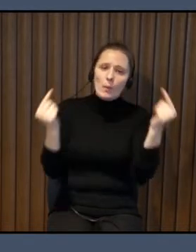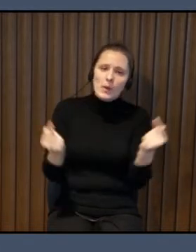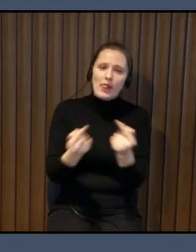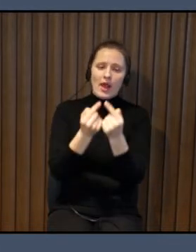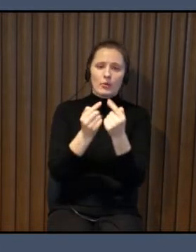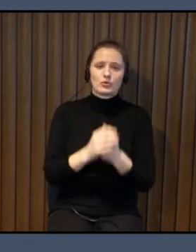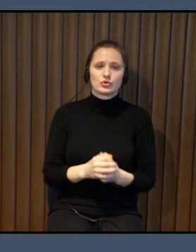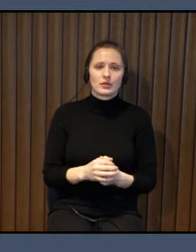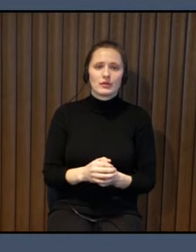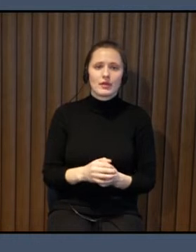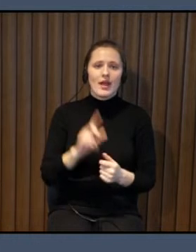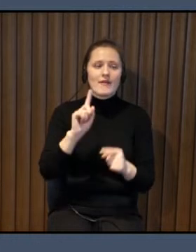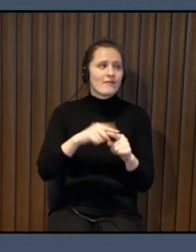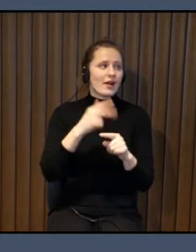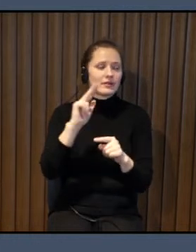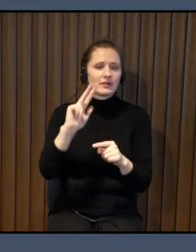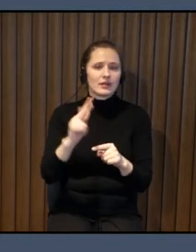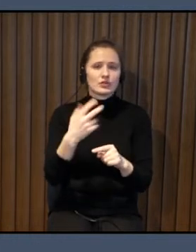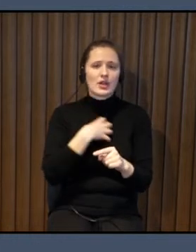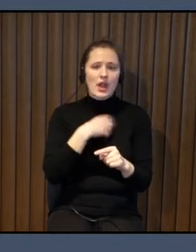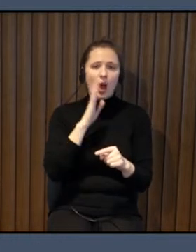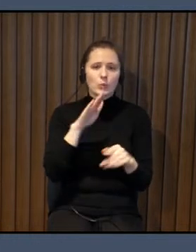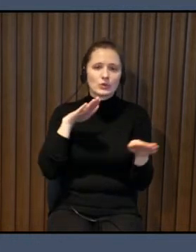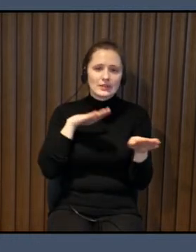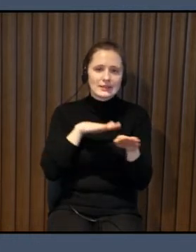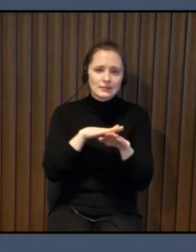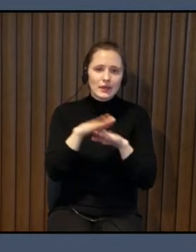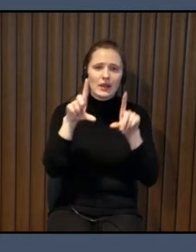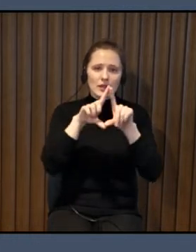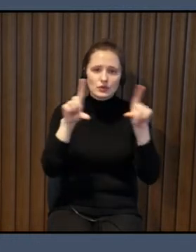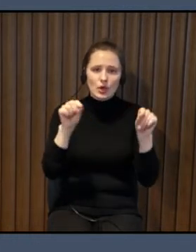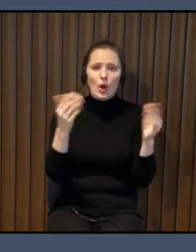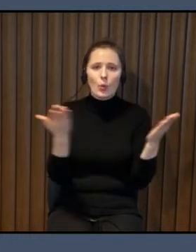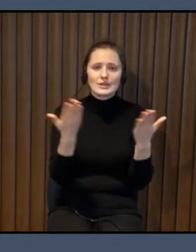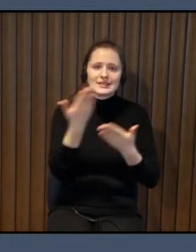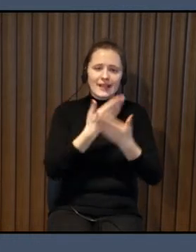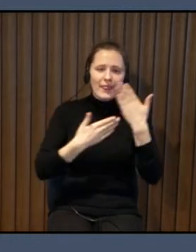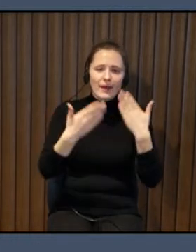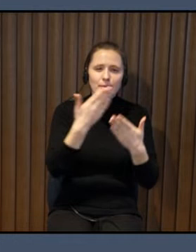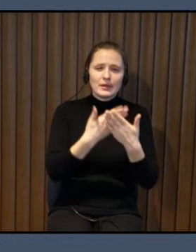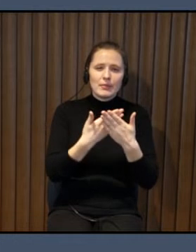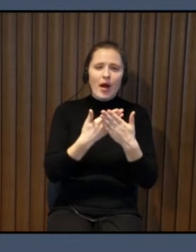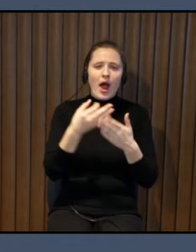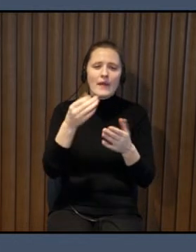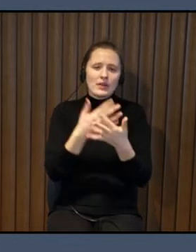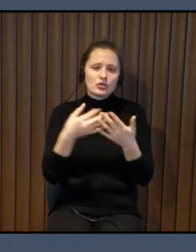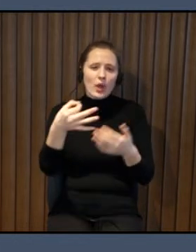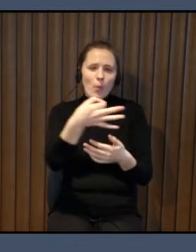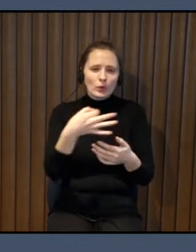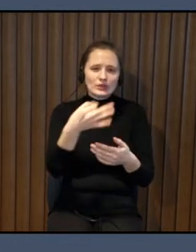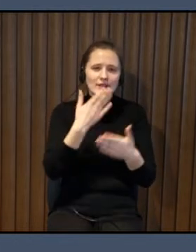fit all the parameters. There should be gradual maintenance or gradual